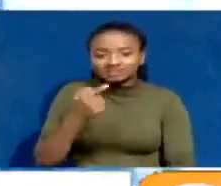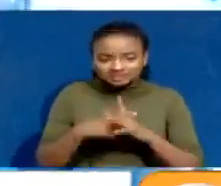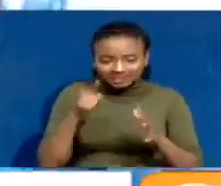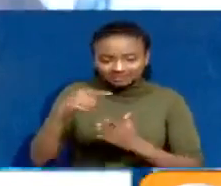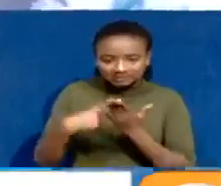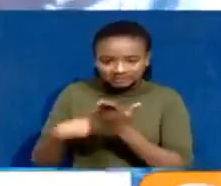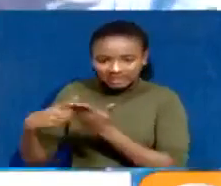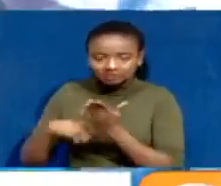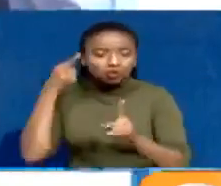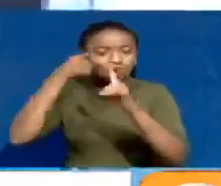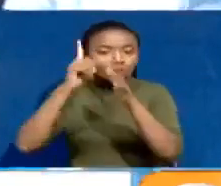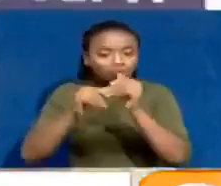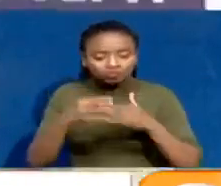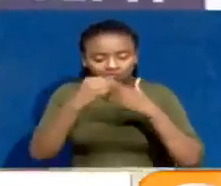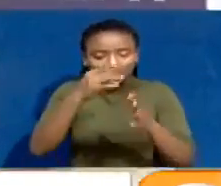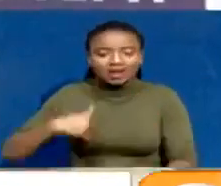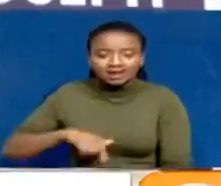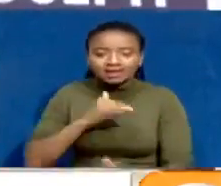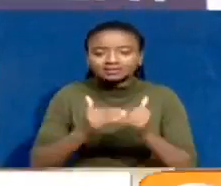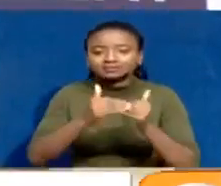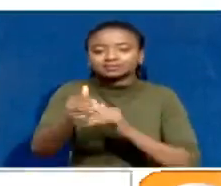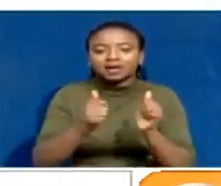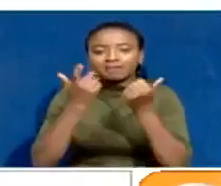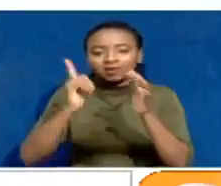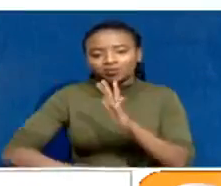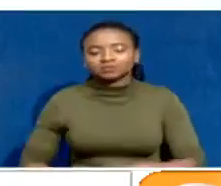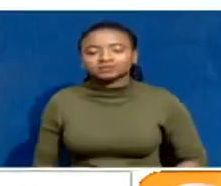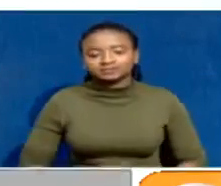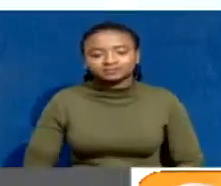ndio waweze kutuonyesha nini mwelekeo. Stephen Leto, Citizen TV.